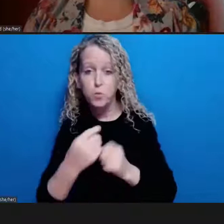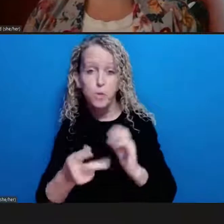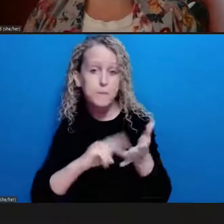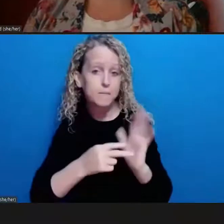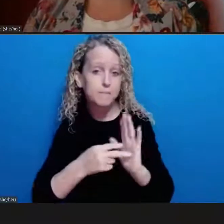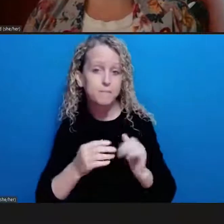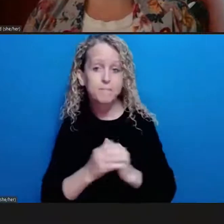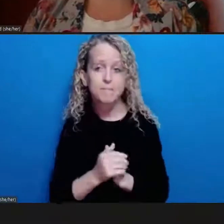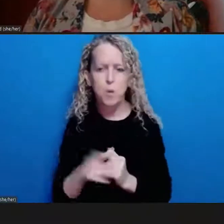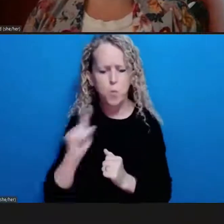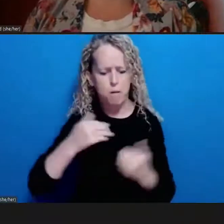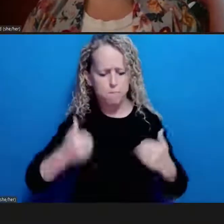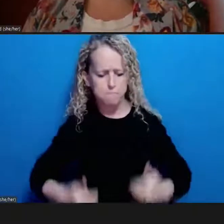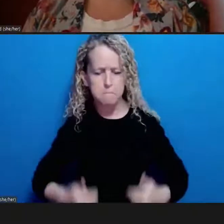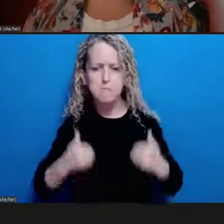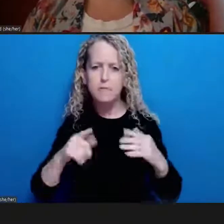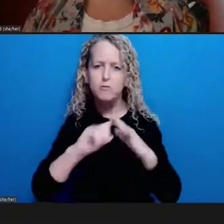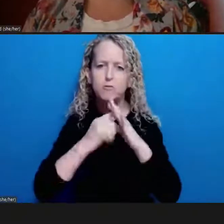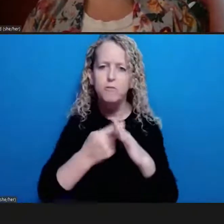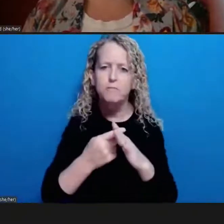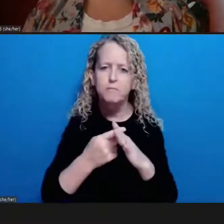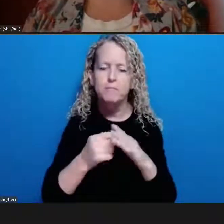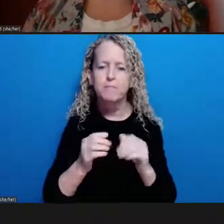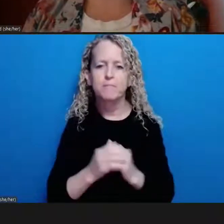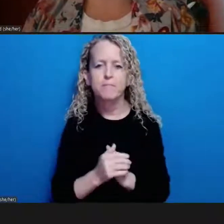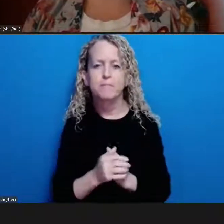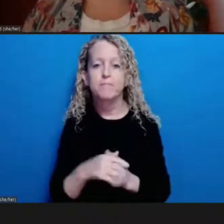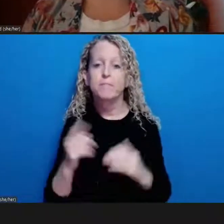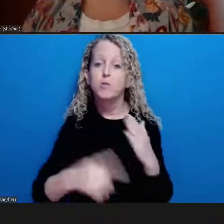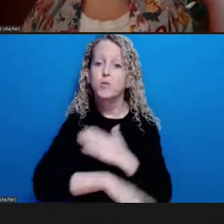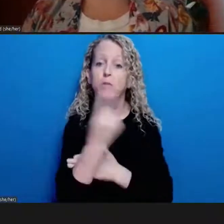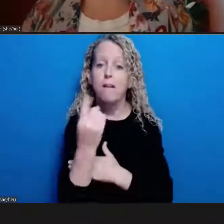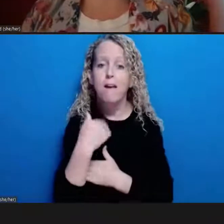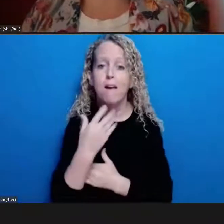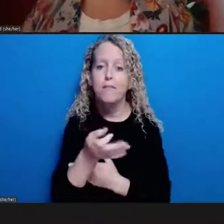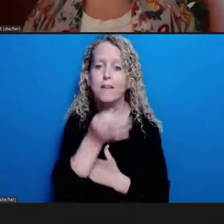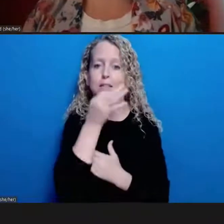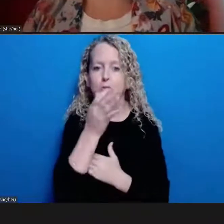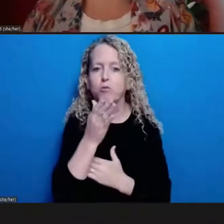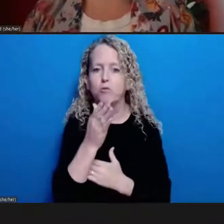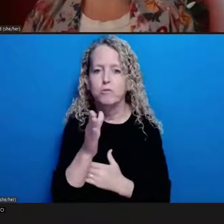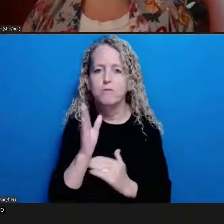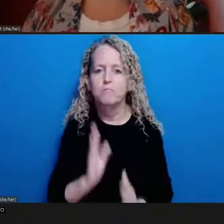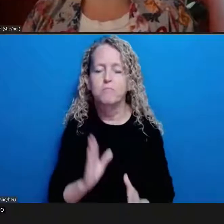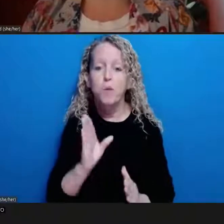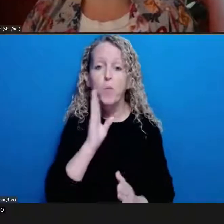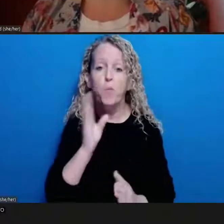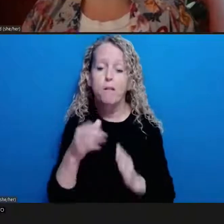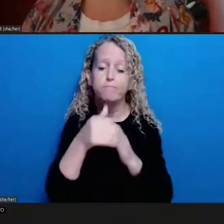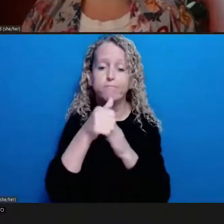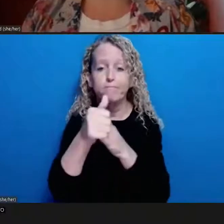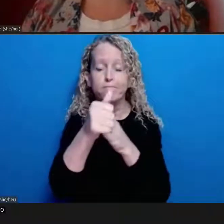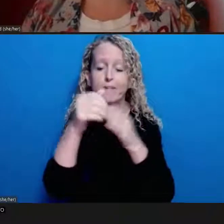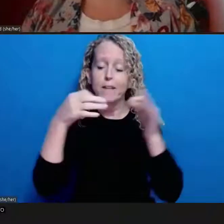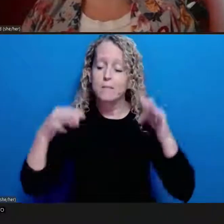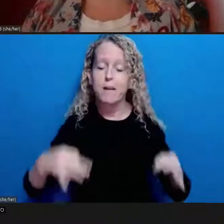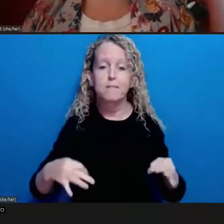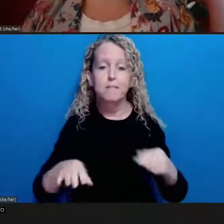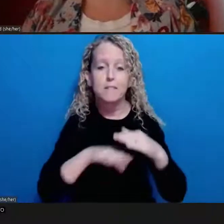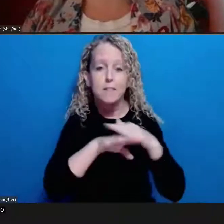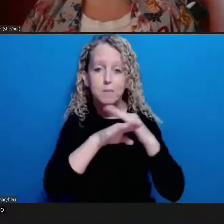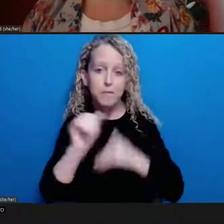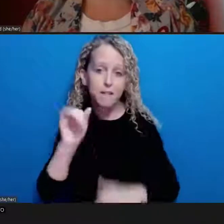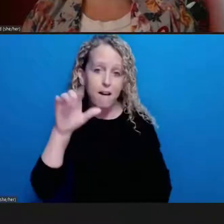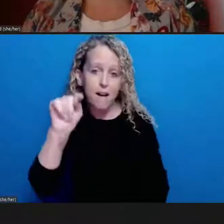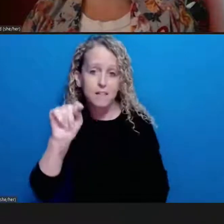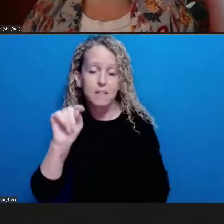I start? Today, we have accessibility experts to guide us through the Accessibility Act and the grants